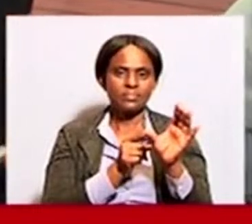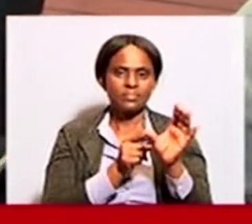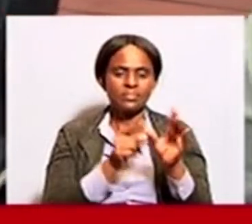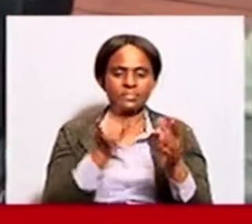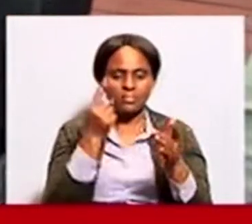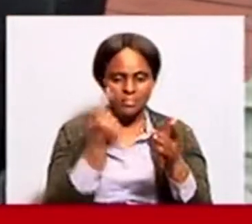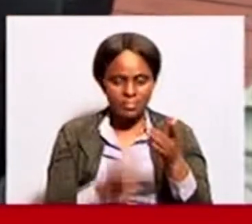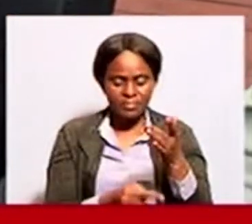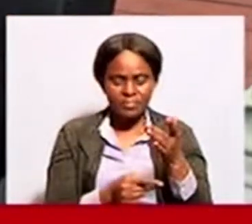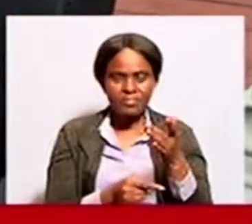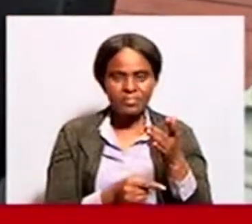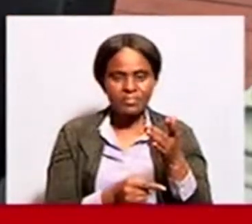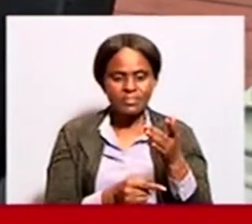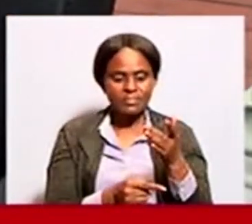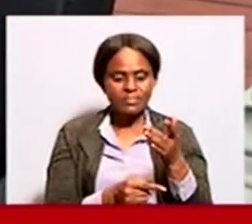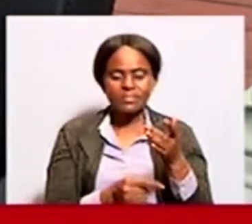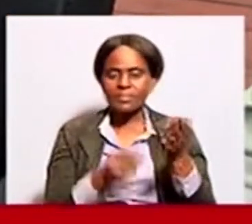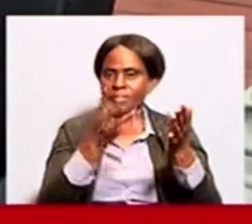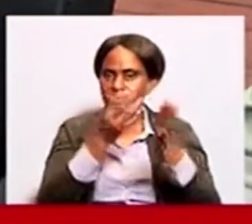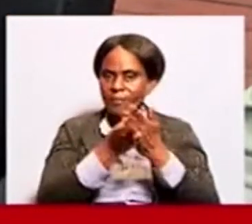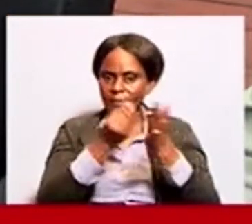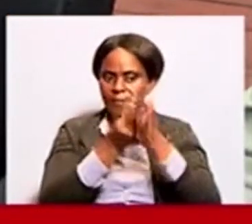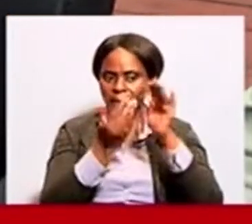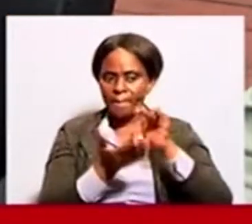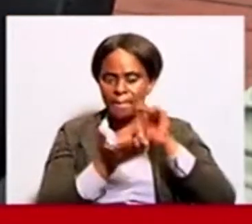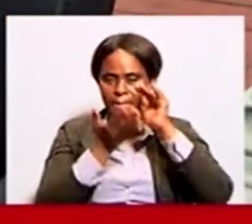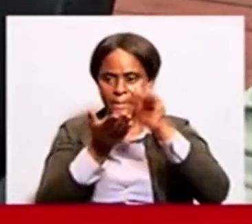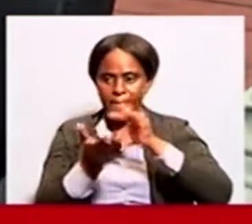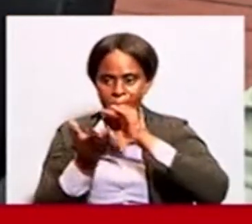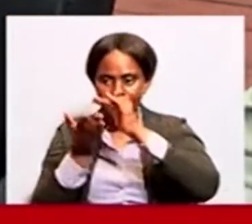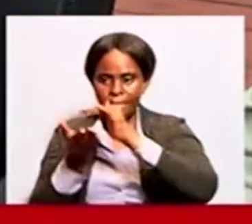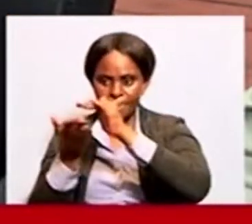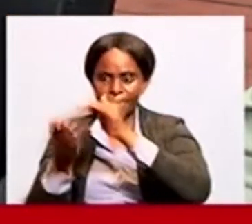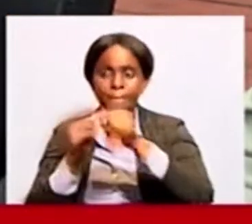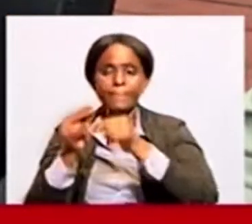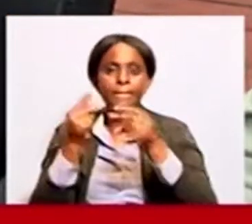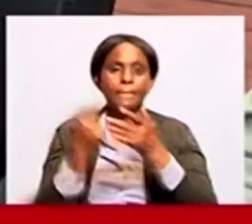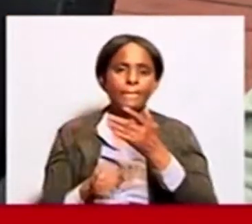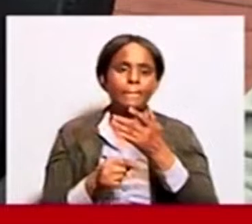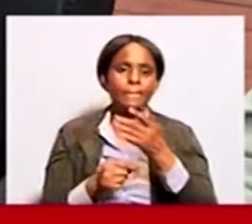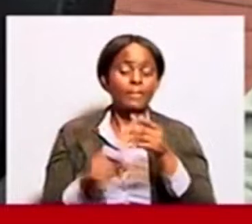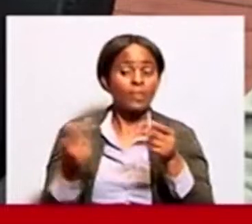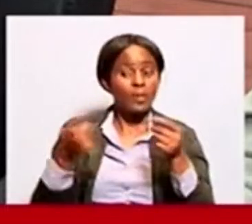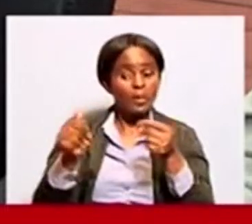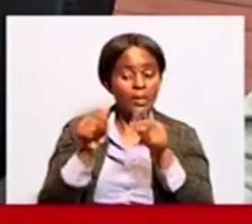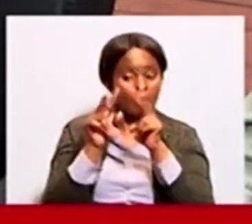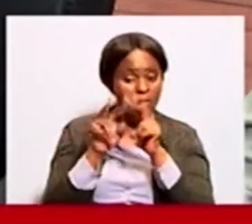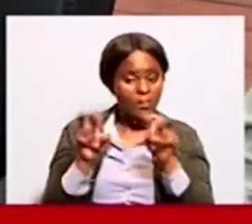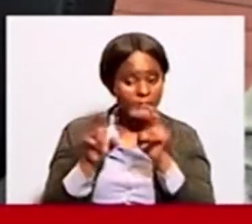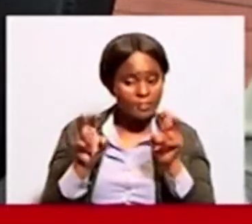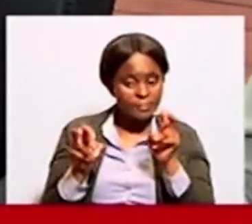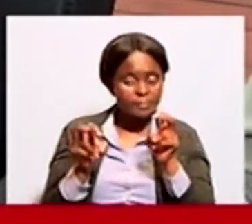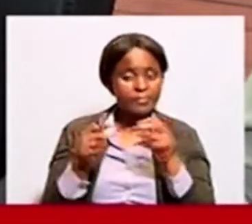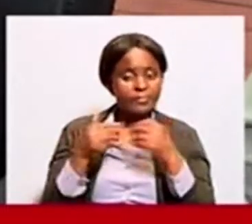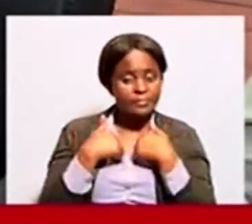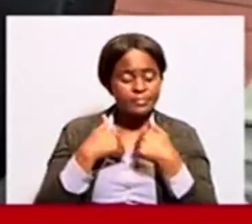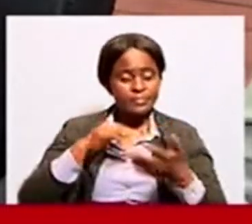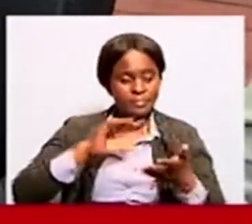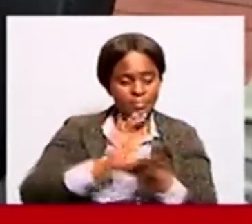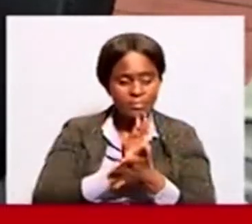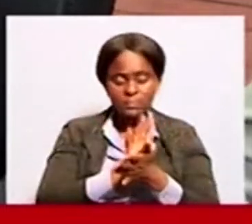What the amounts allocated, meaning that they checked you had